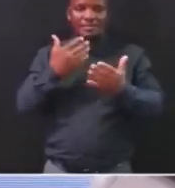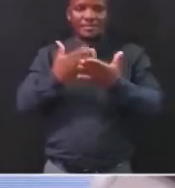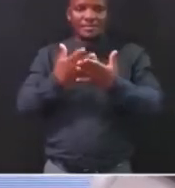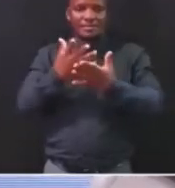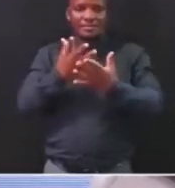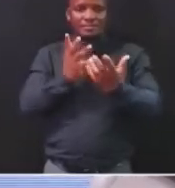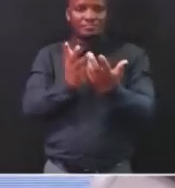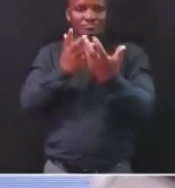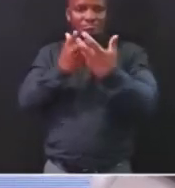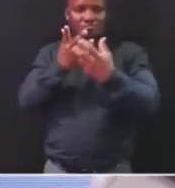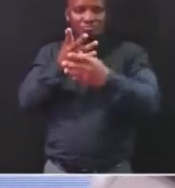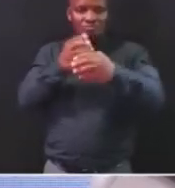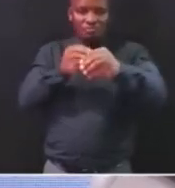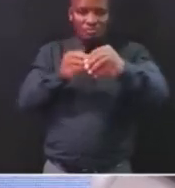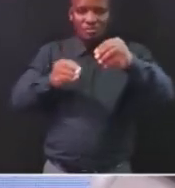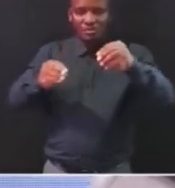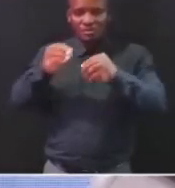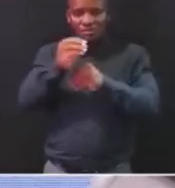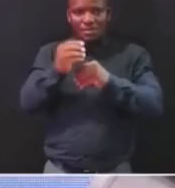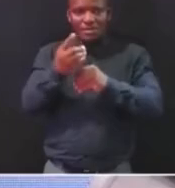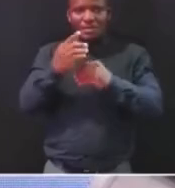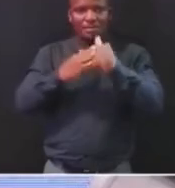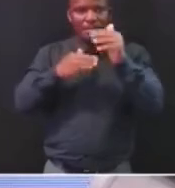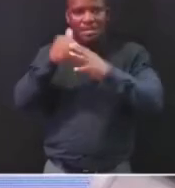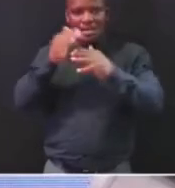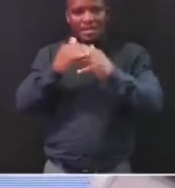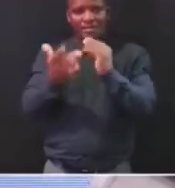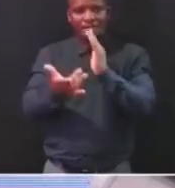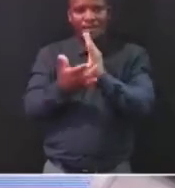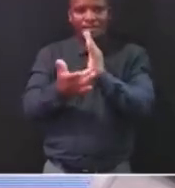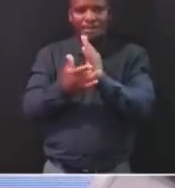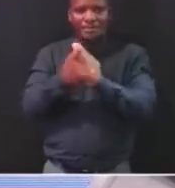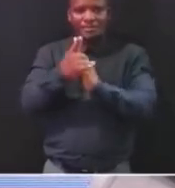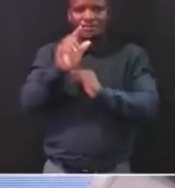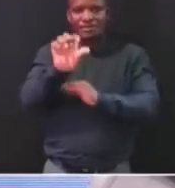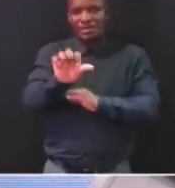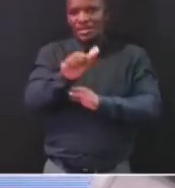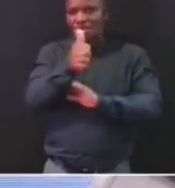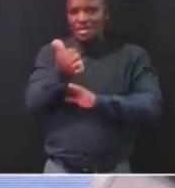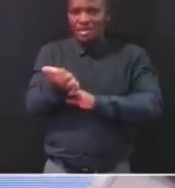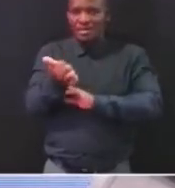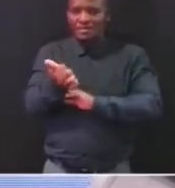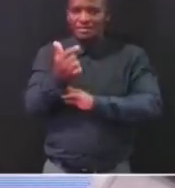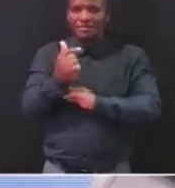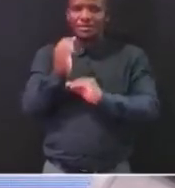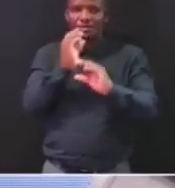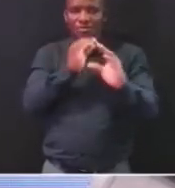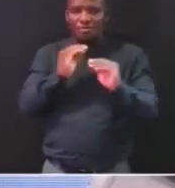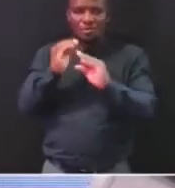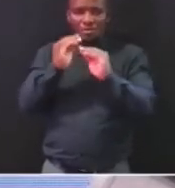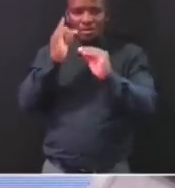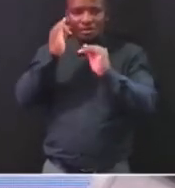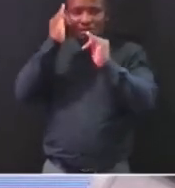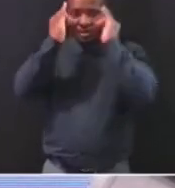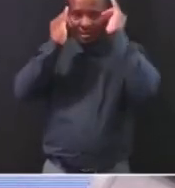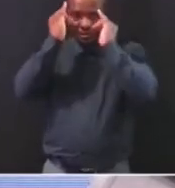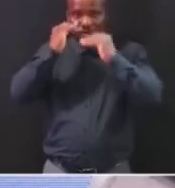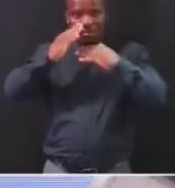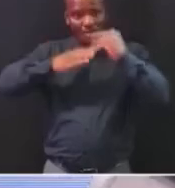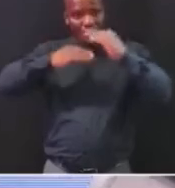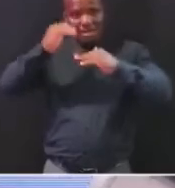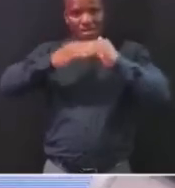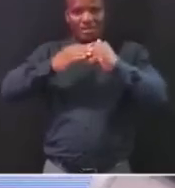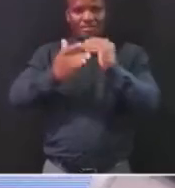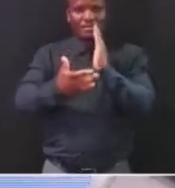the alternative building materials and technologies. Right? On the other hand, when we are talking about innovative building